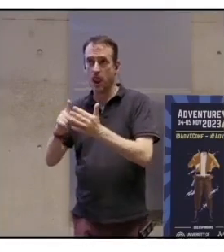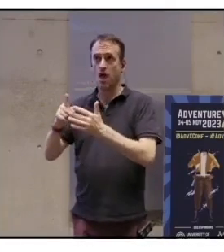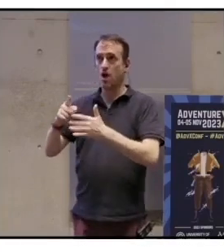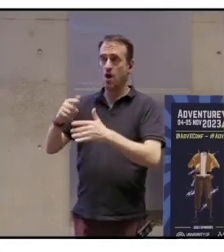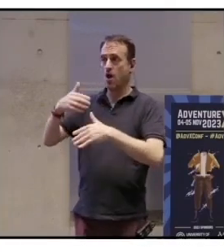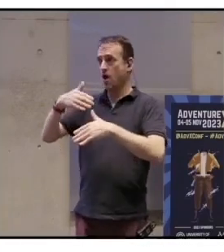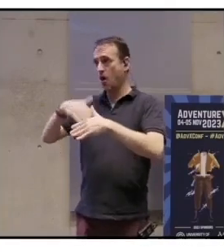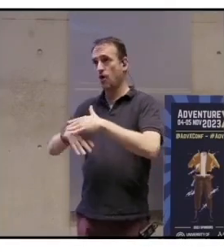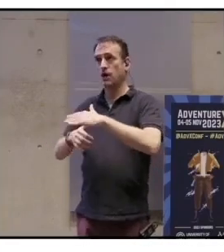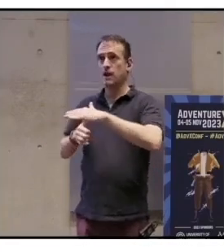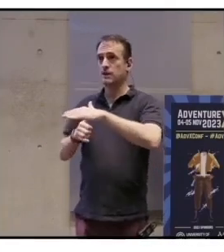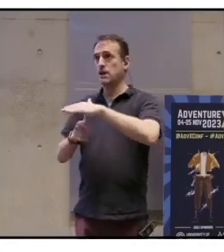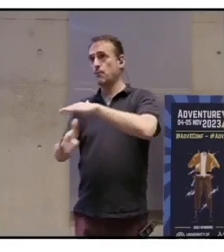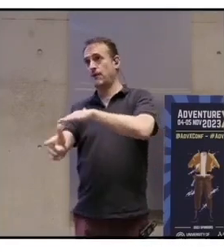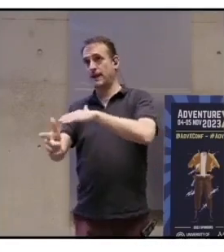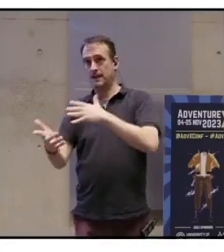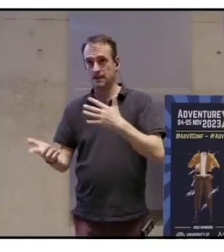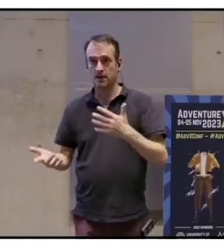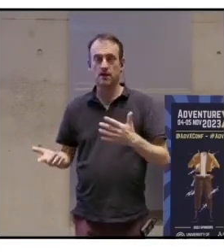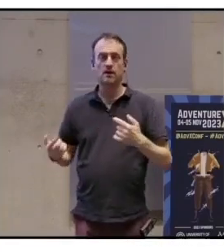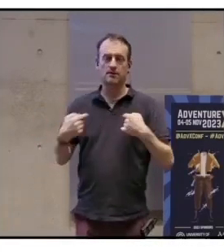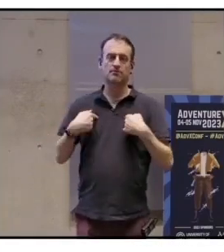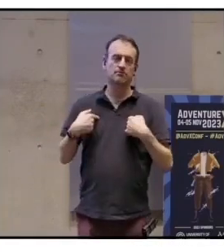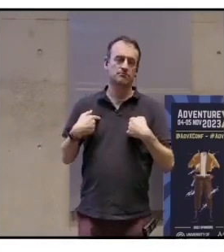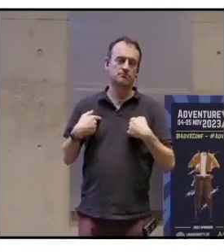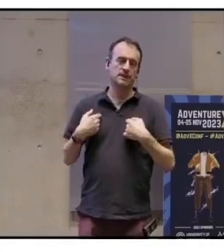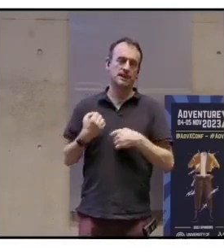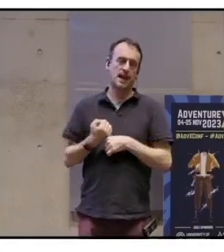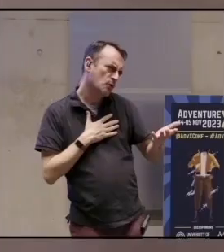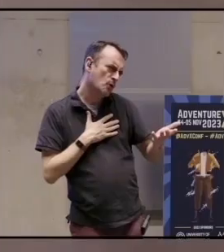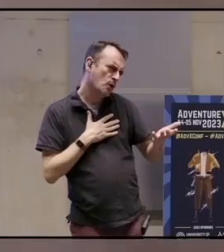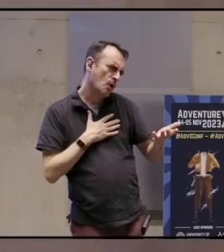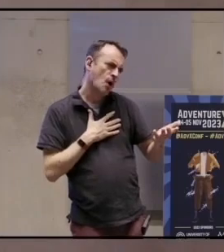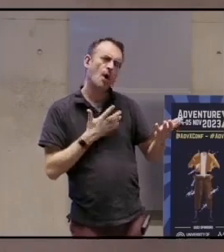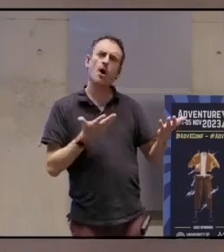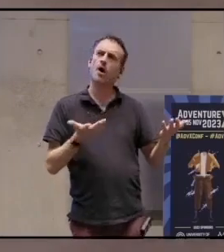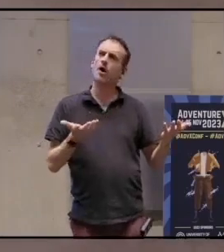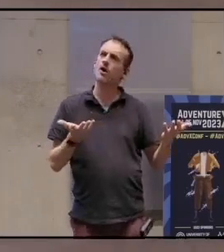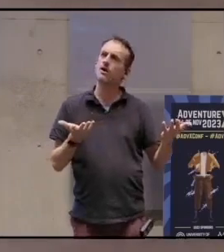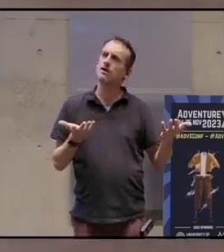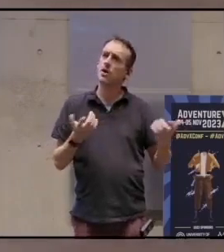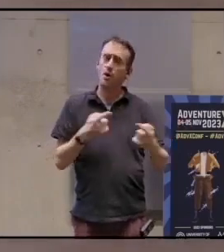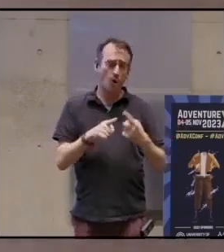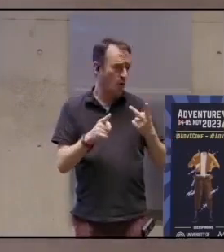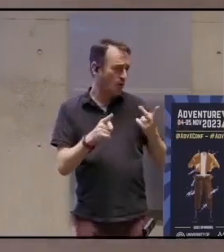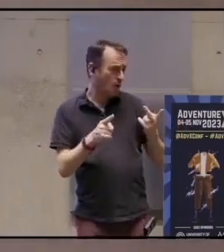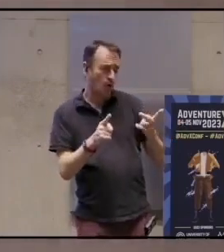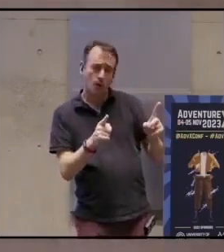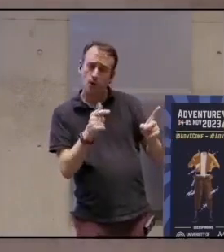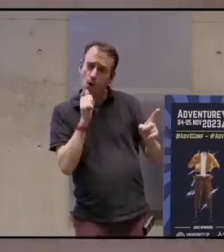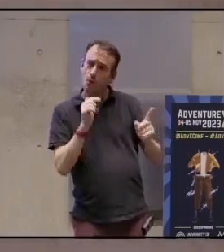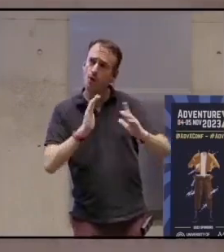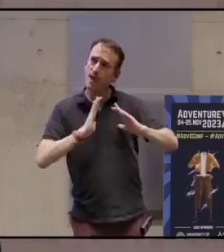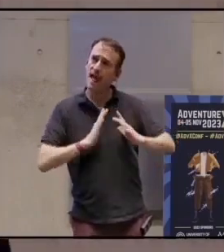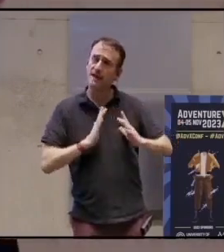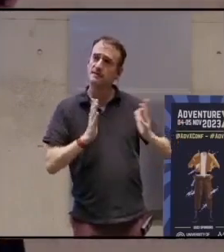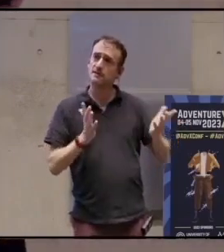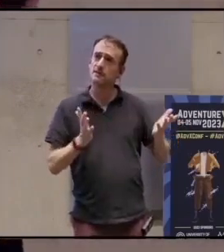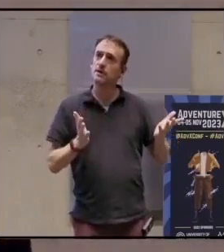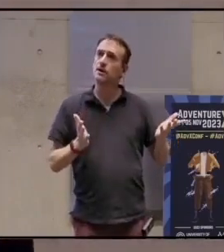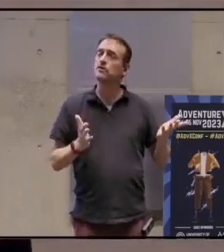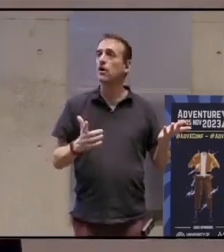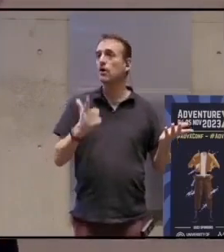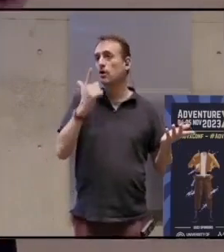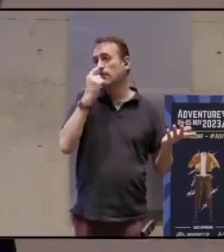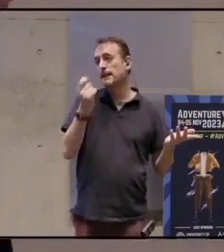But if I give them a fairly direct, it's a stubbed tool, or what they find relaxing, you tell two different people, like there's a big spider,